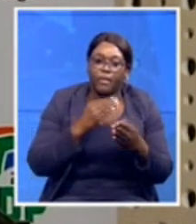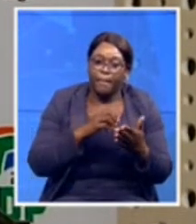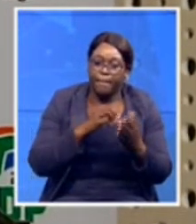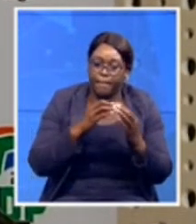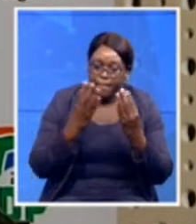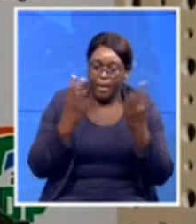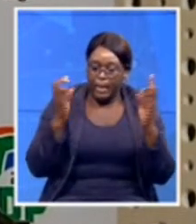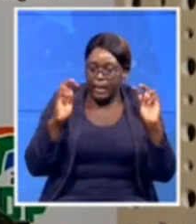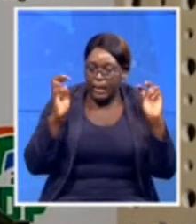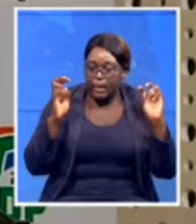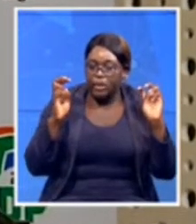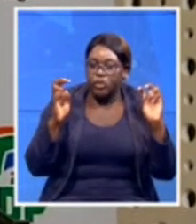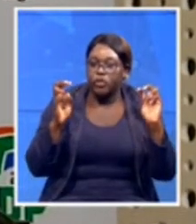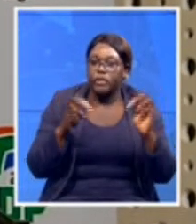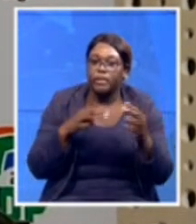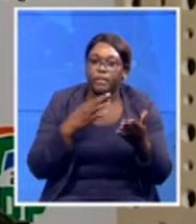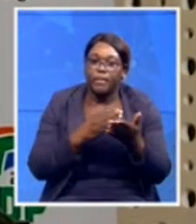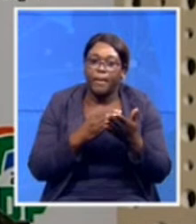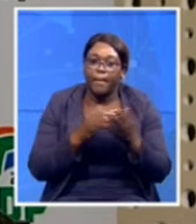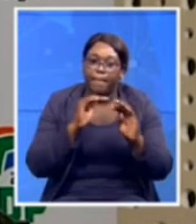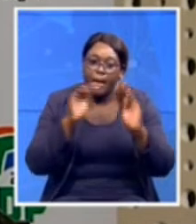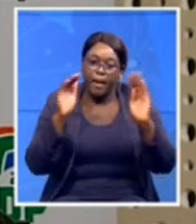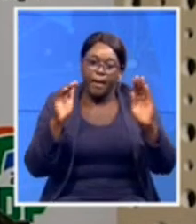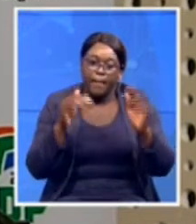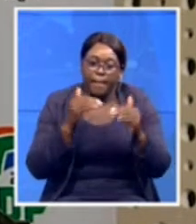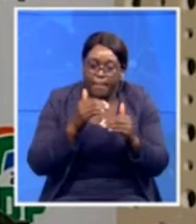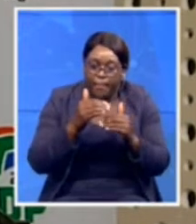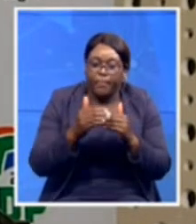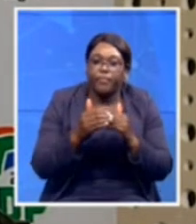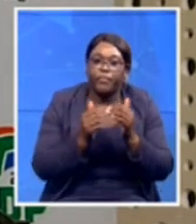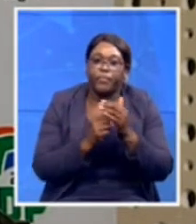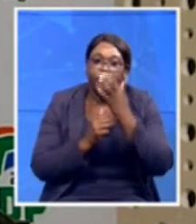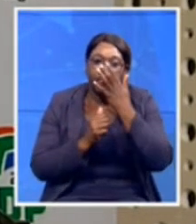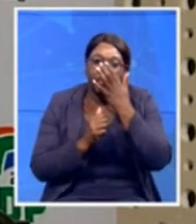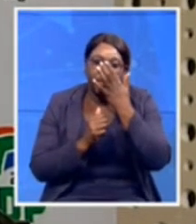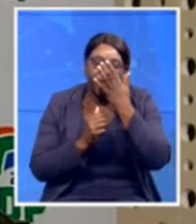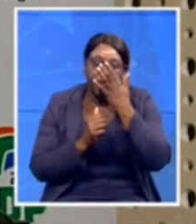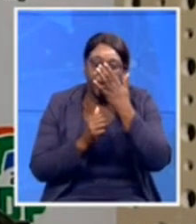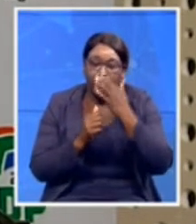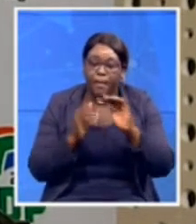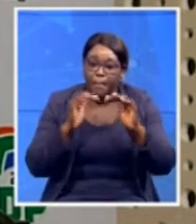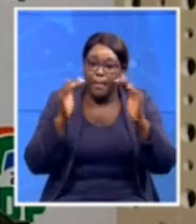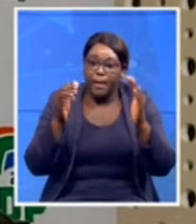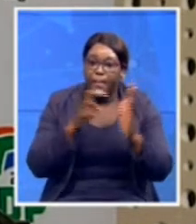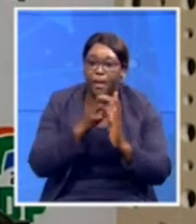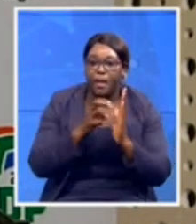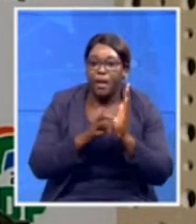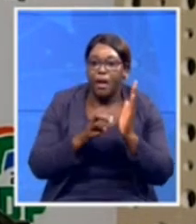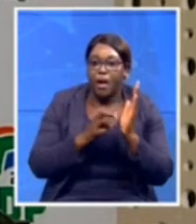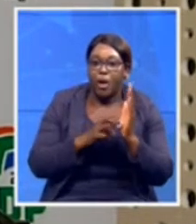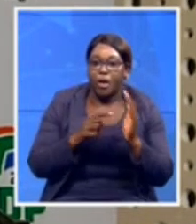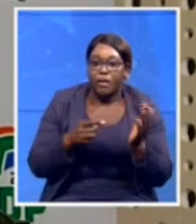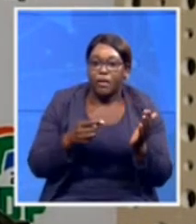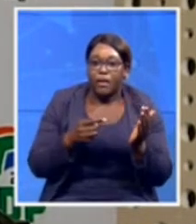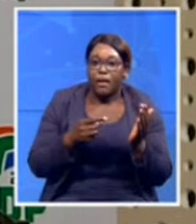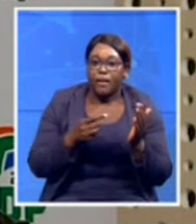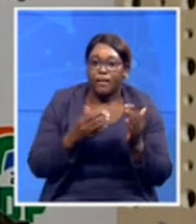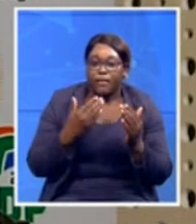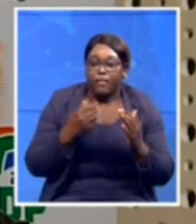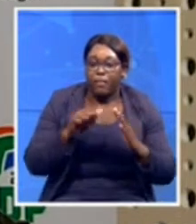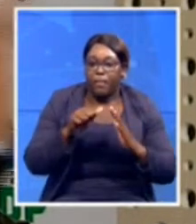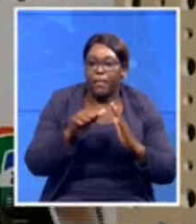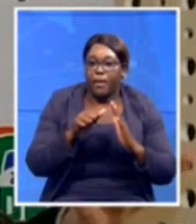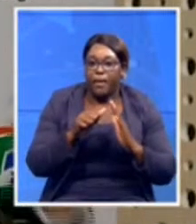to the Amendment Act, the provisions in the legislation weren't definitive enough to assist us to be able to deal